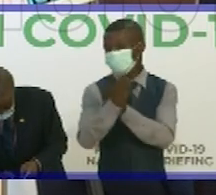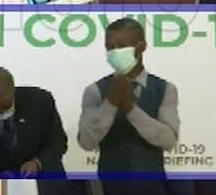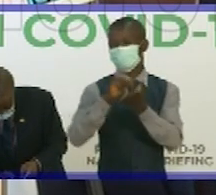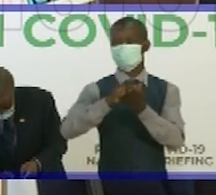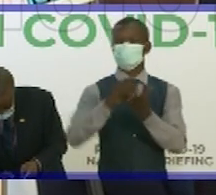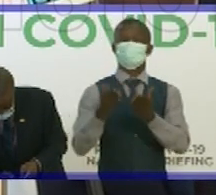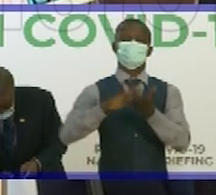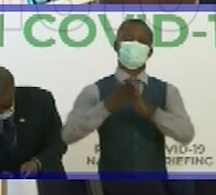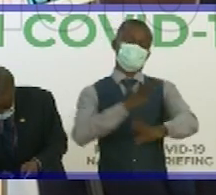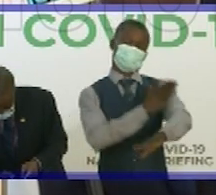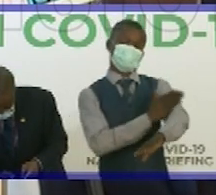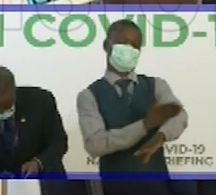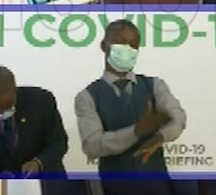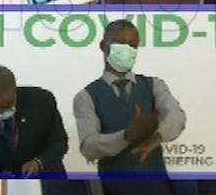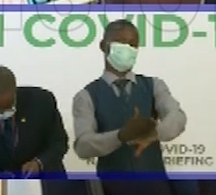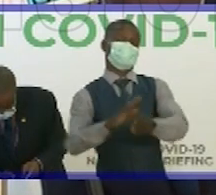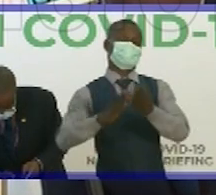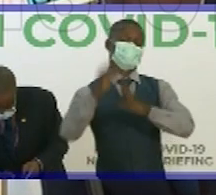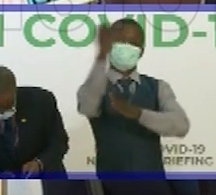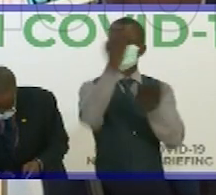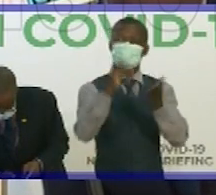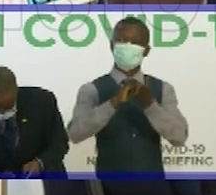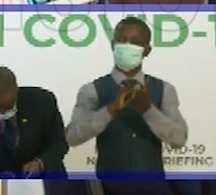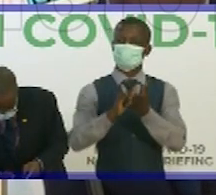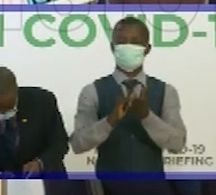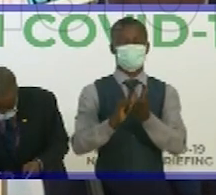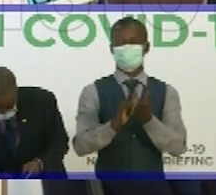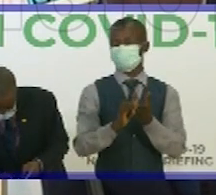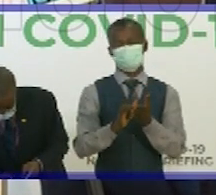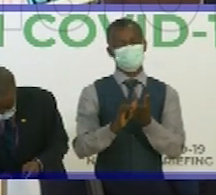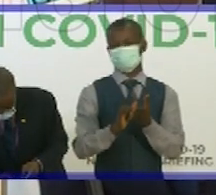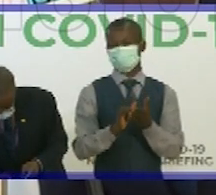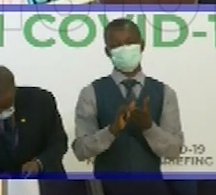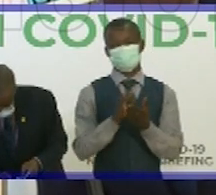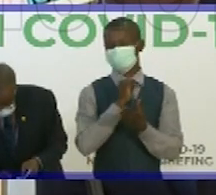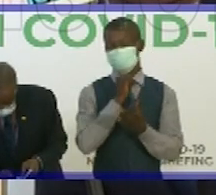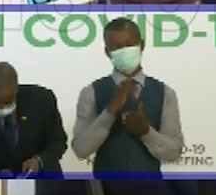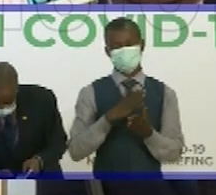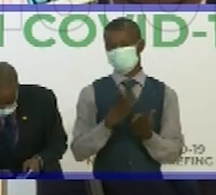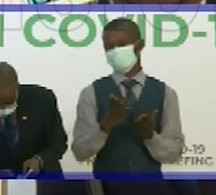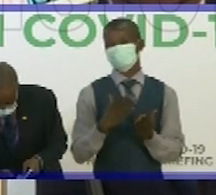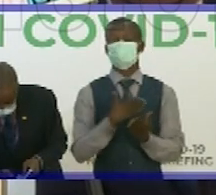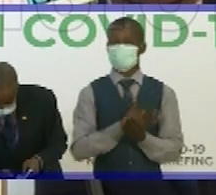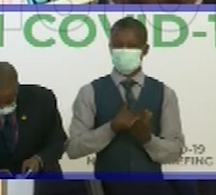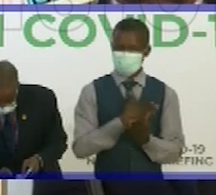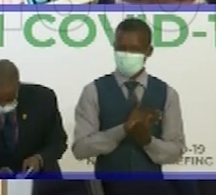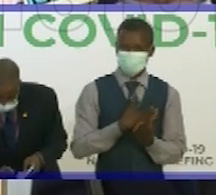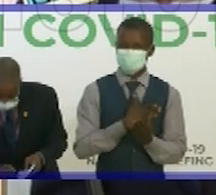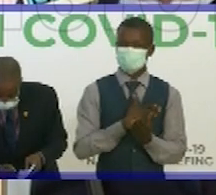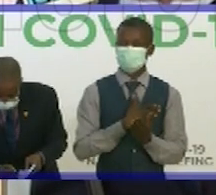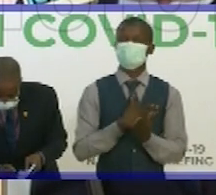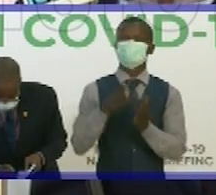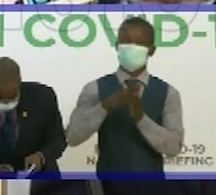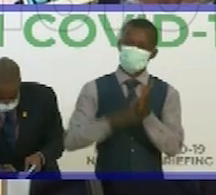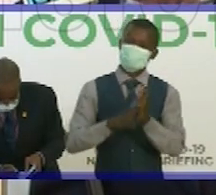become an emergency, which would also not have been. So please, everybody report in time, and